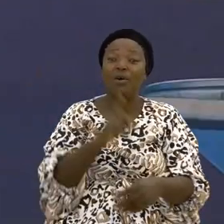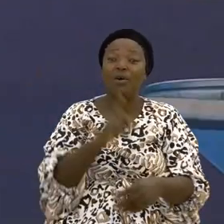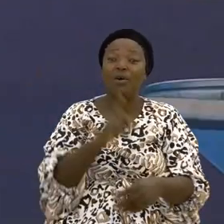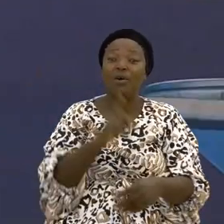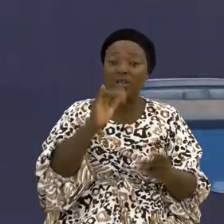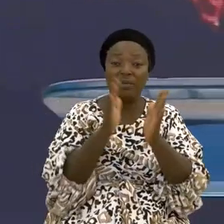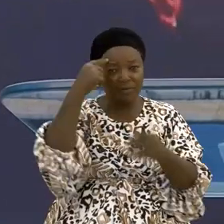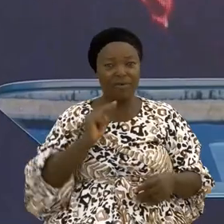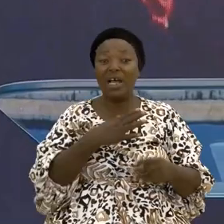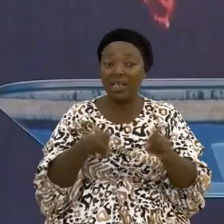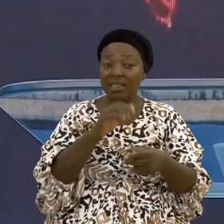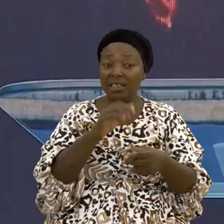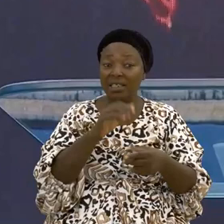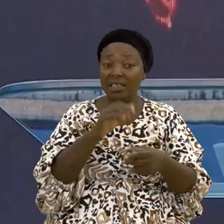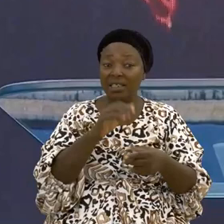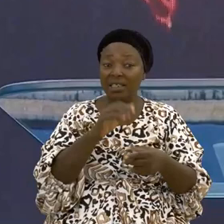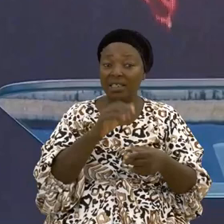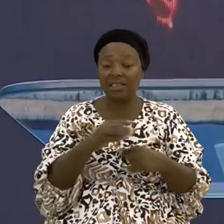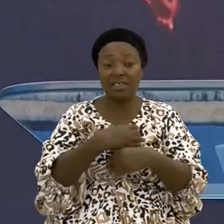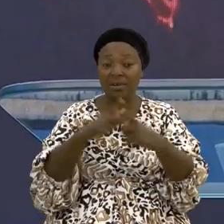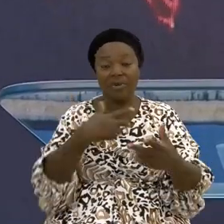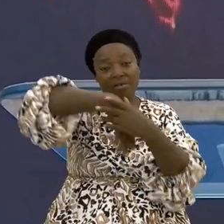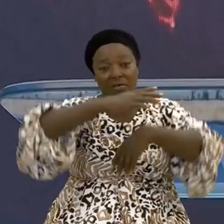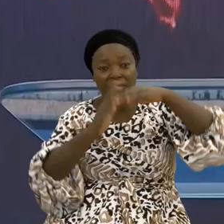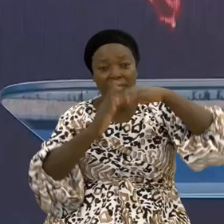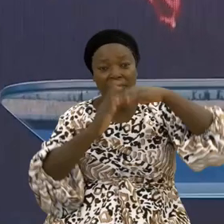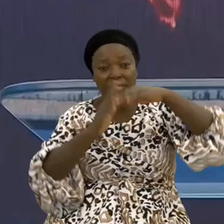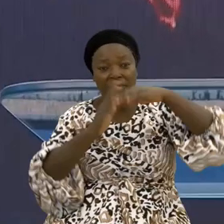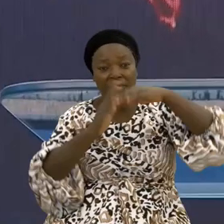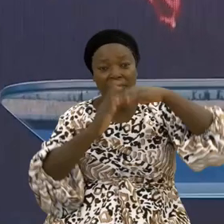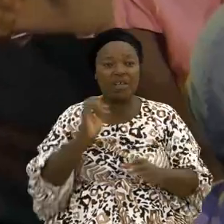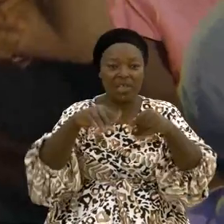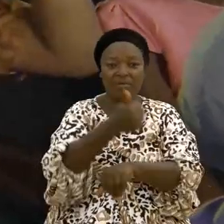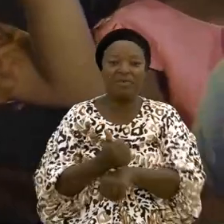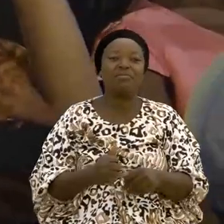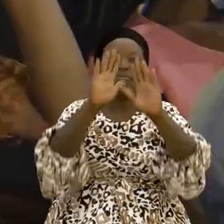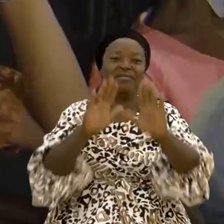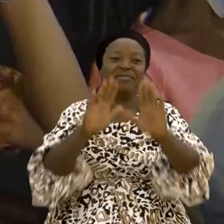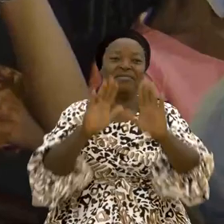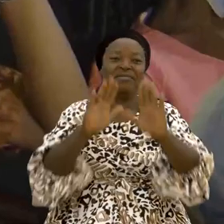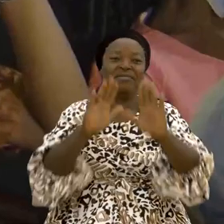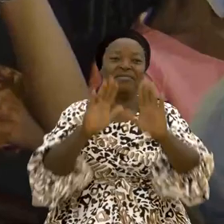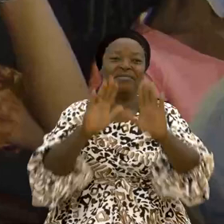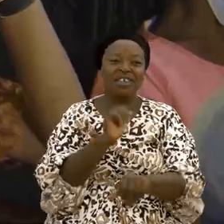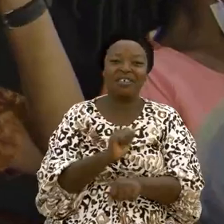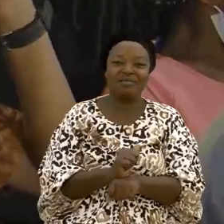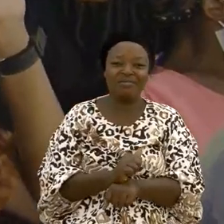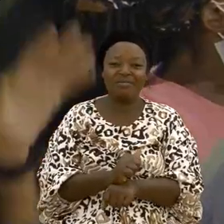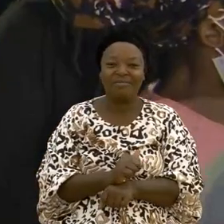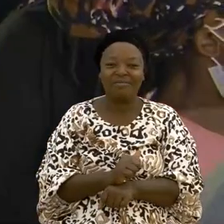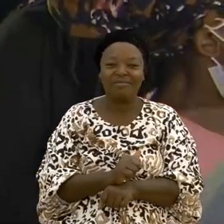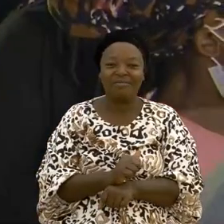And as the creative comforter, he'll give you confirmed miracle. Look at Romans